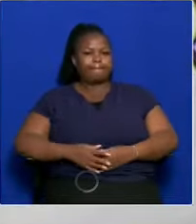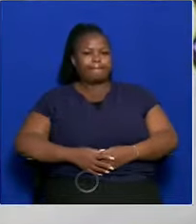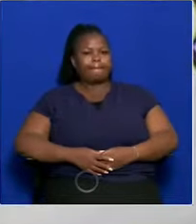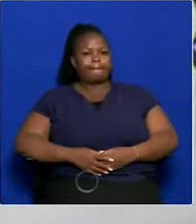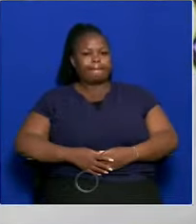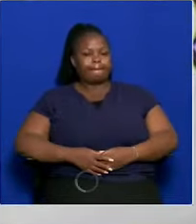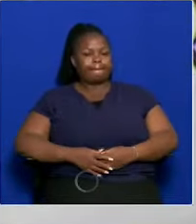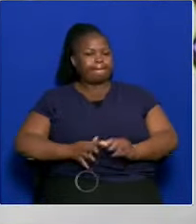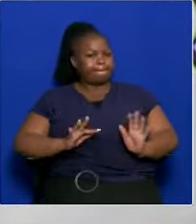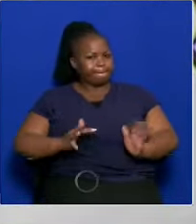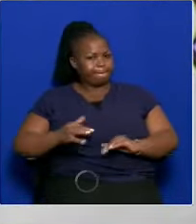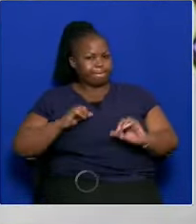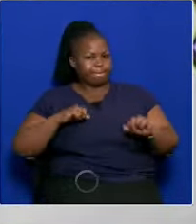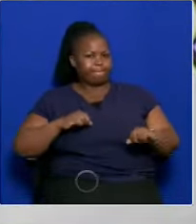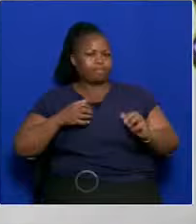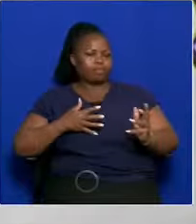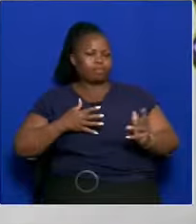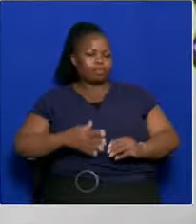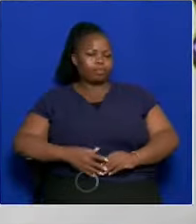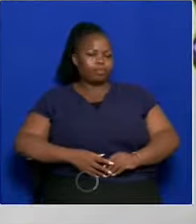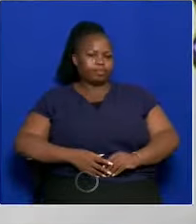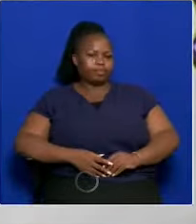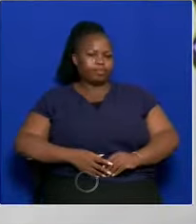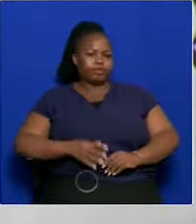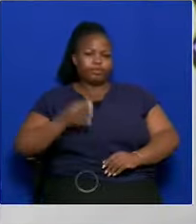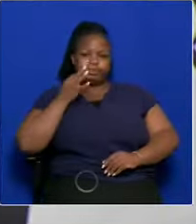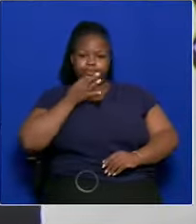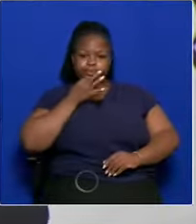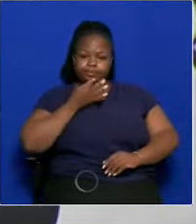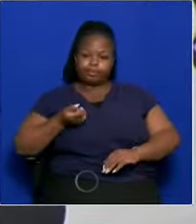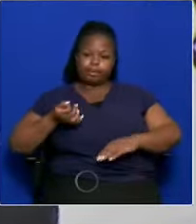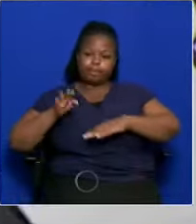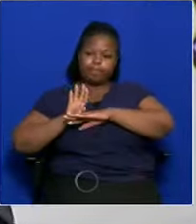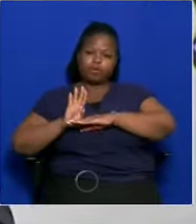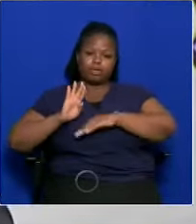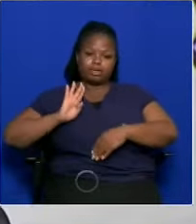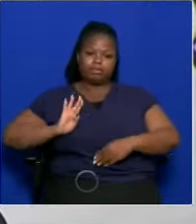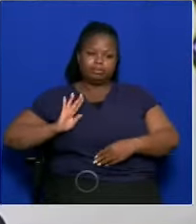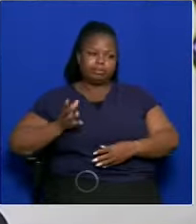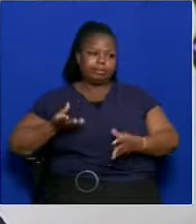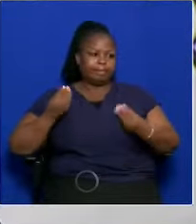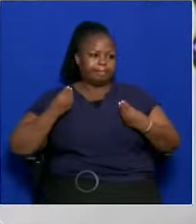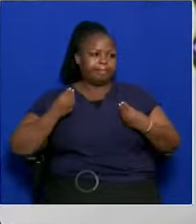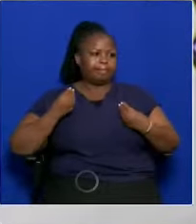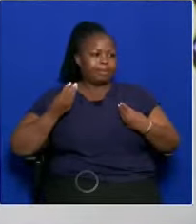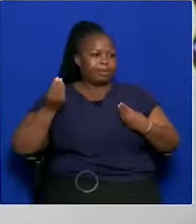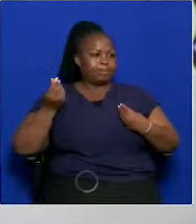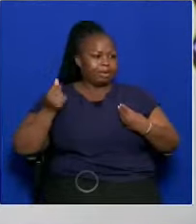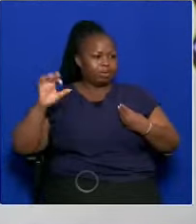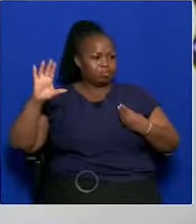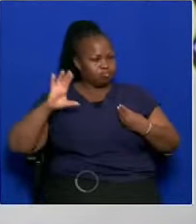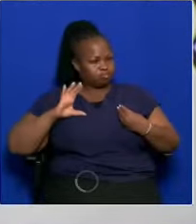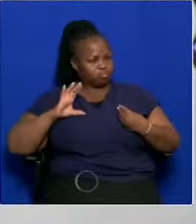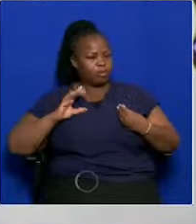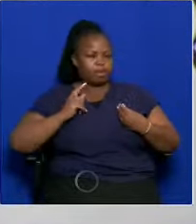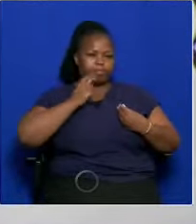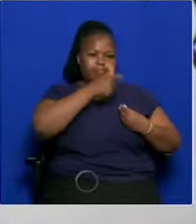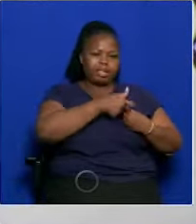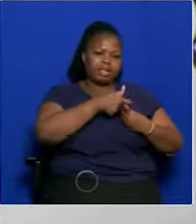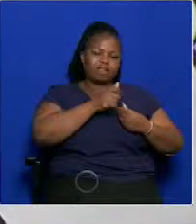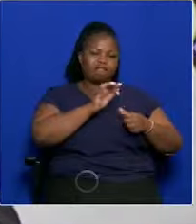agreed. To say, when I get money that time, I get my bonus, I will pay you the whole